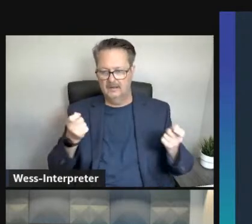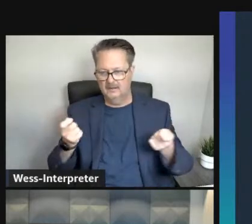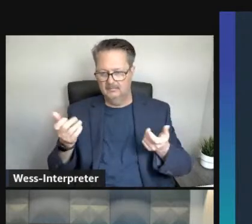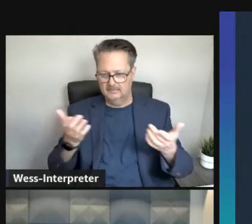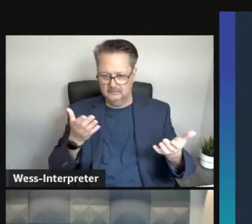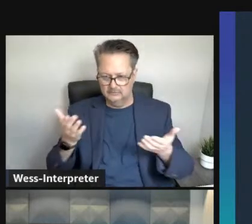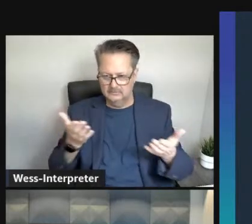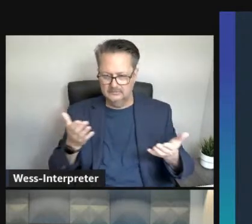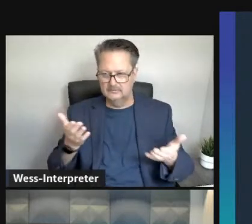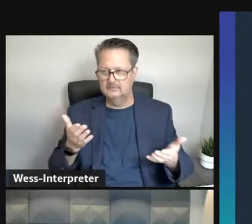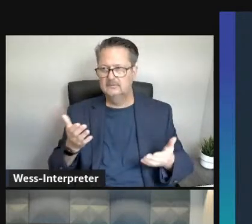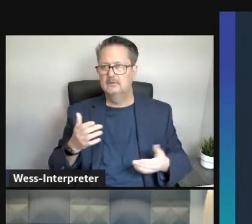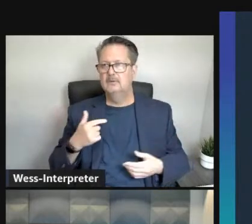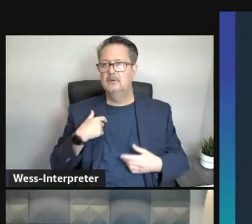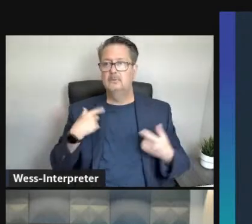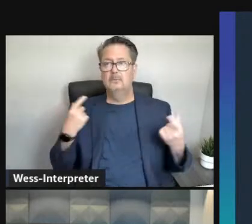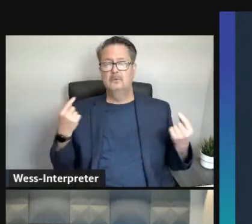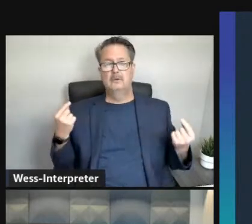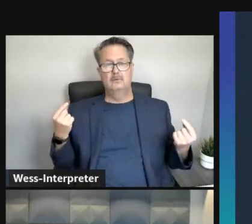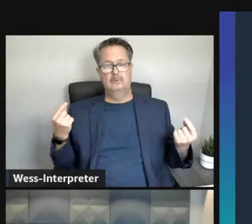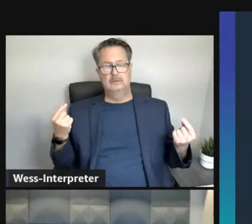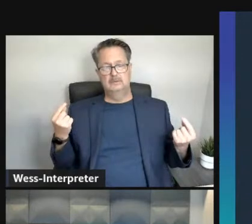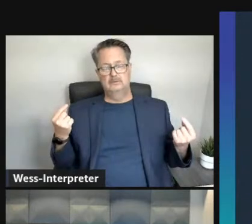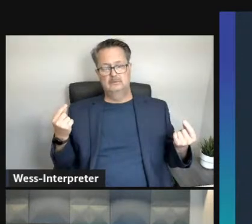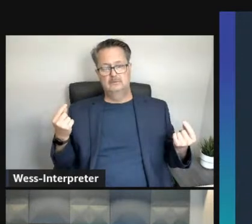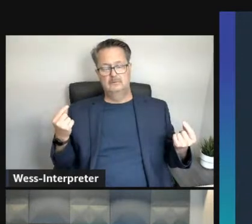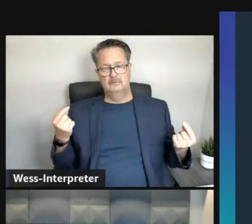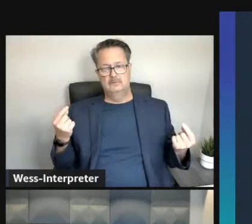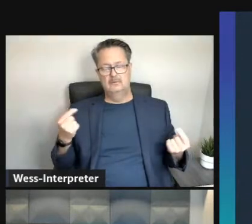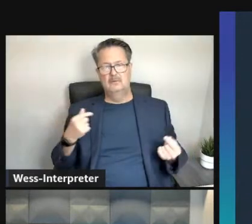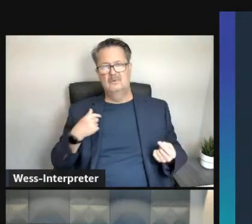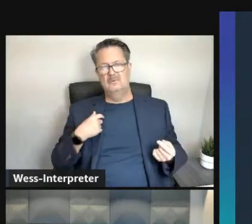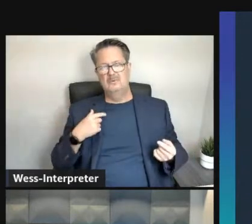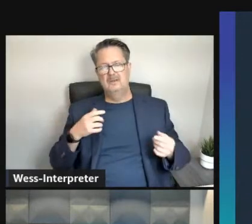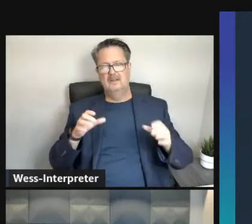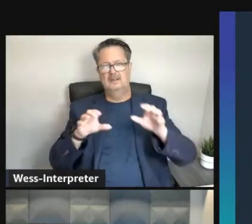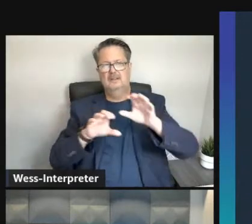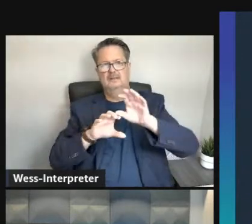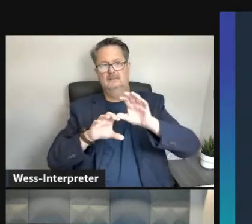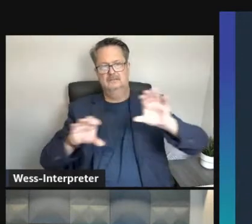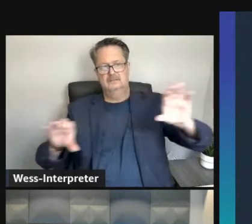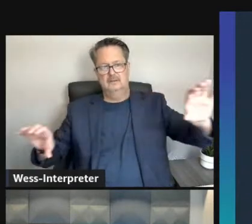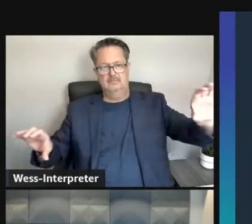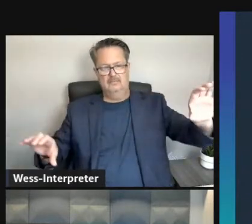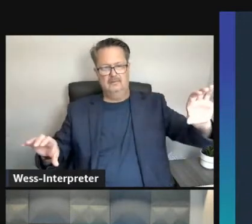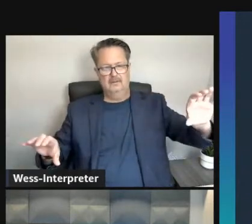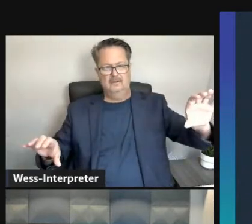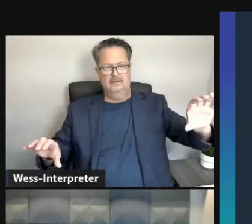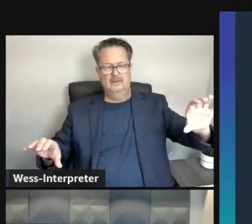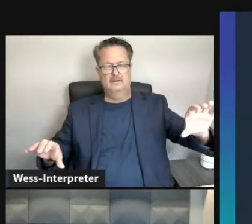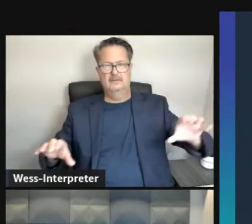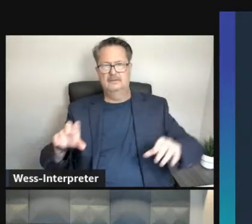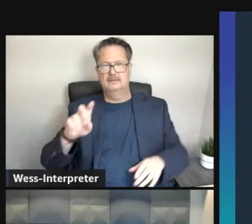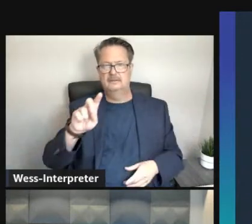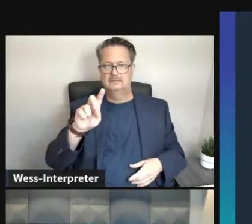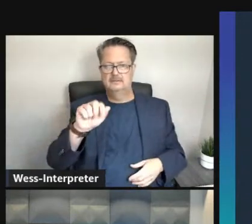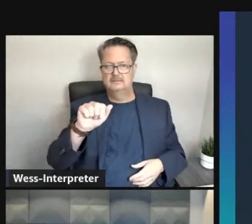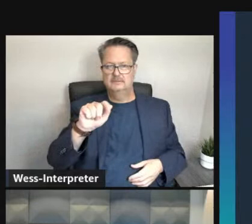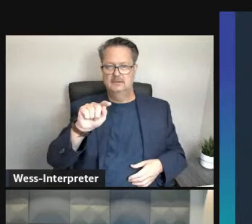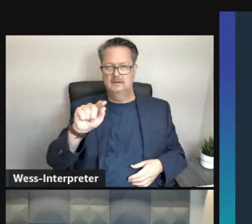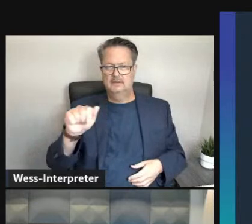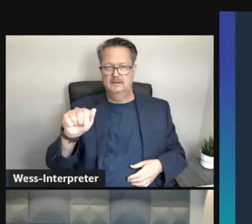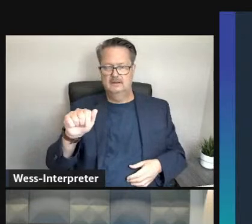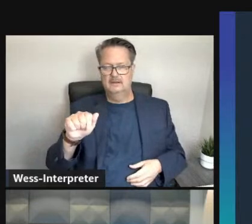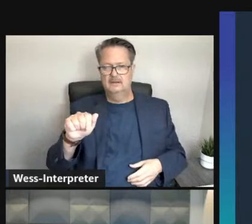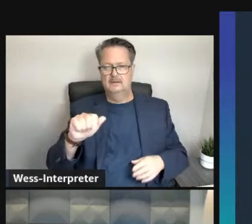So what we did is we kind of segregated all the data solutions that runs on Kubernetes